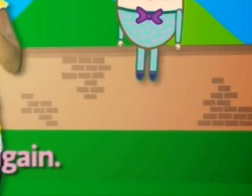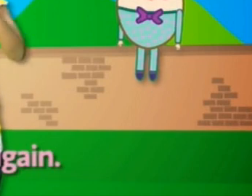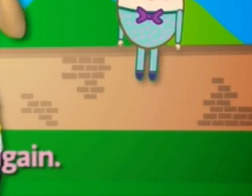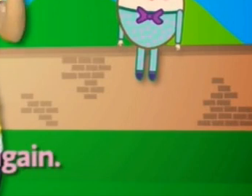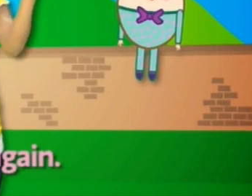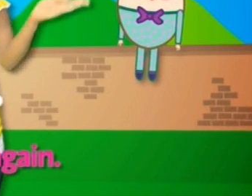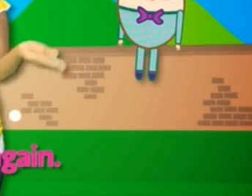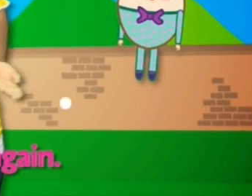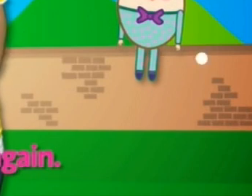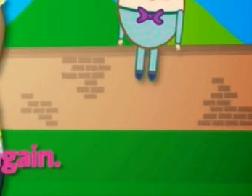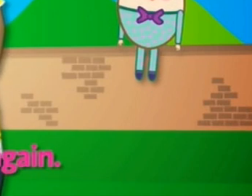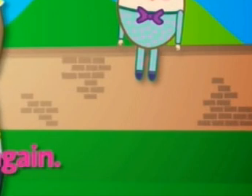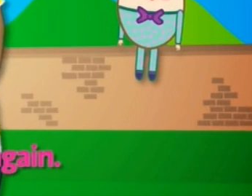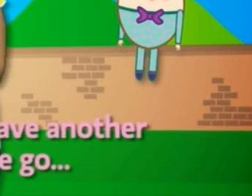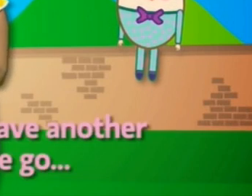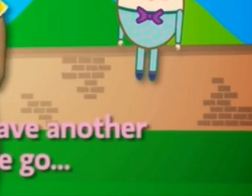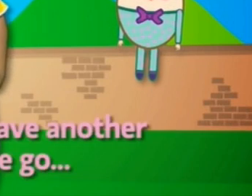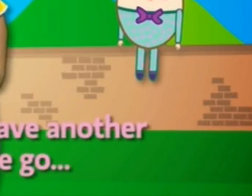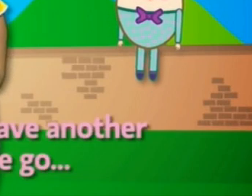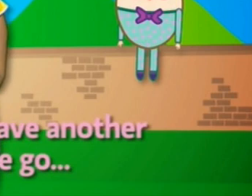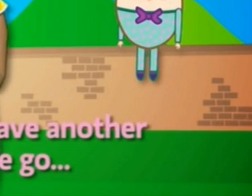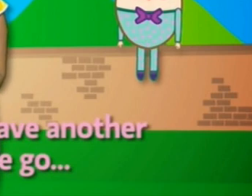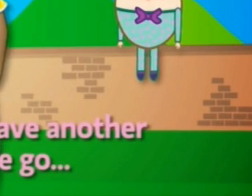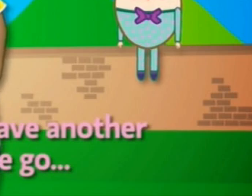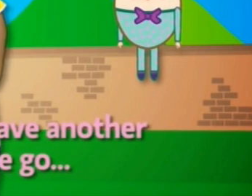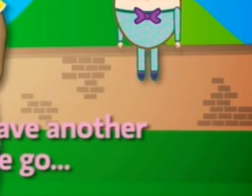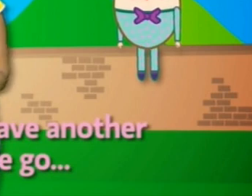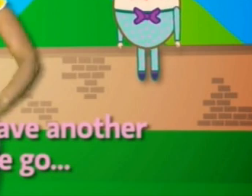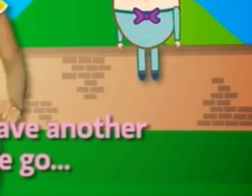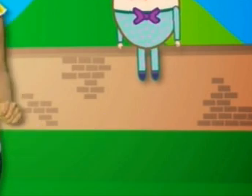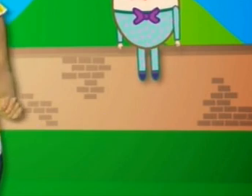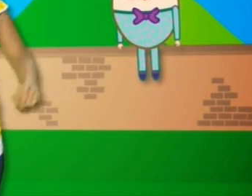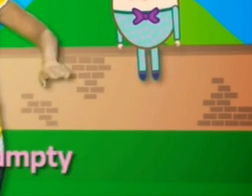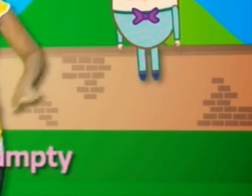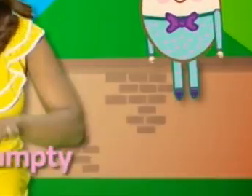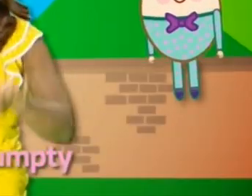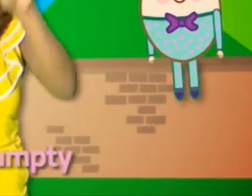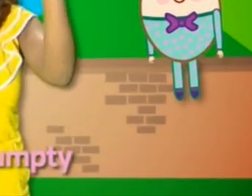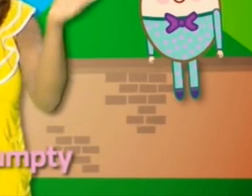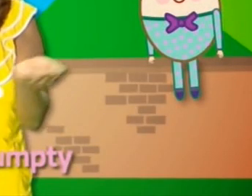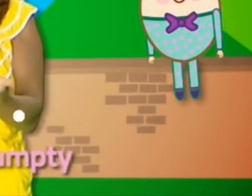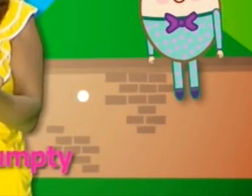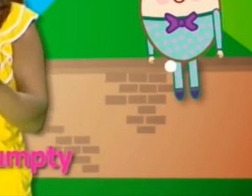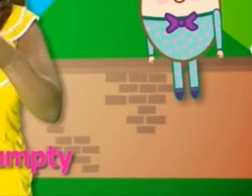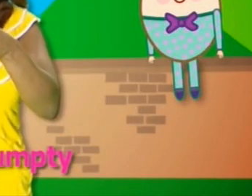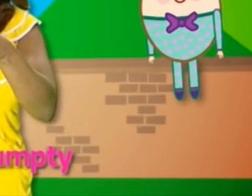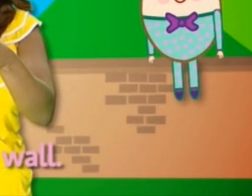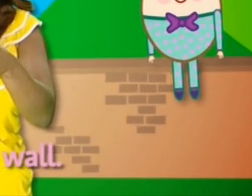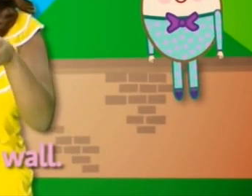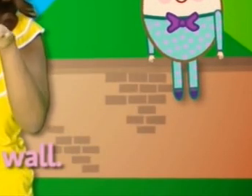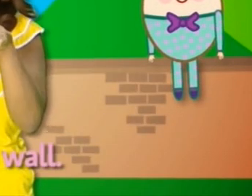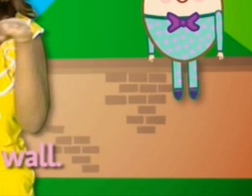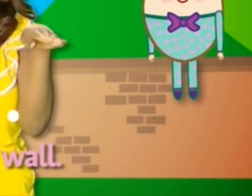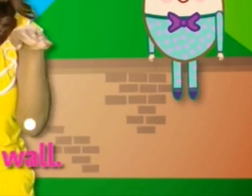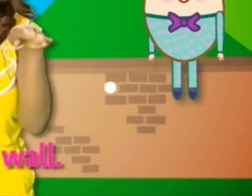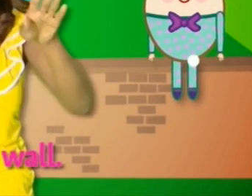Humpty together again. Well done. Let's have another go. Here we go. Humpty Dumpty